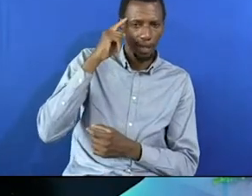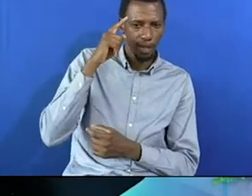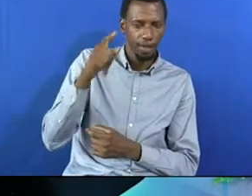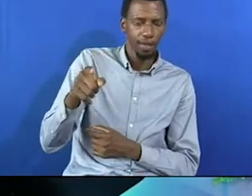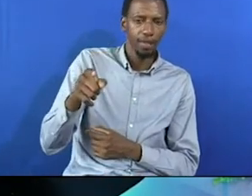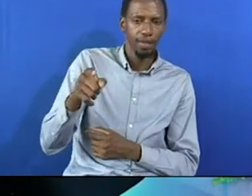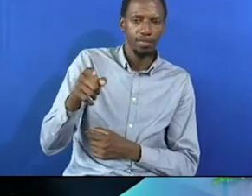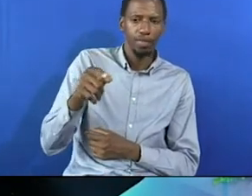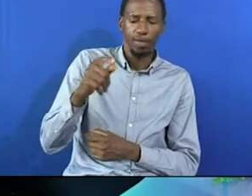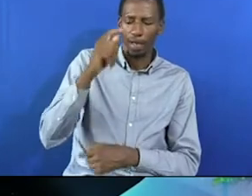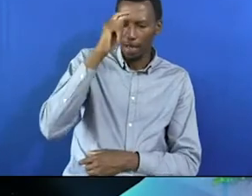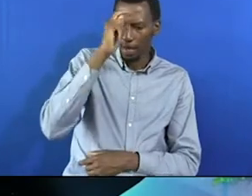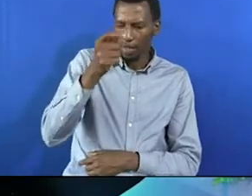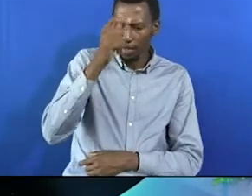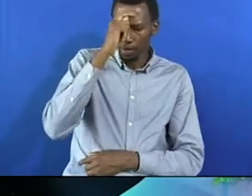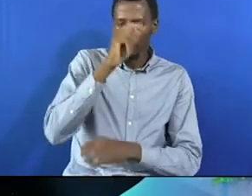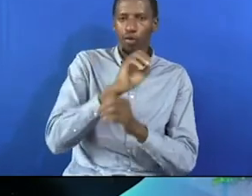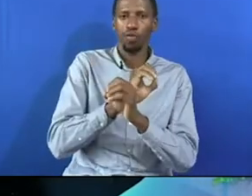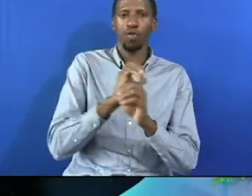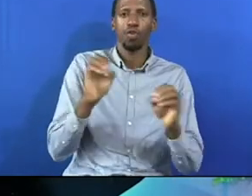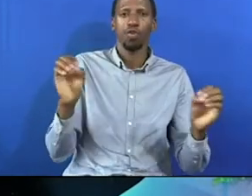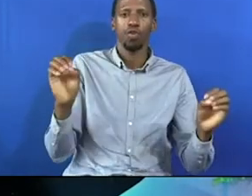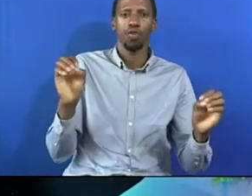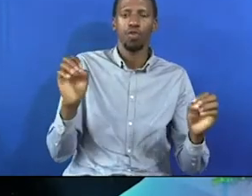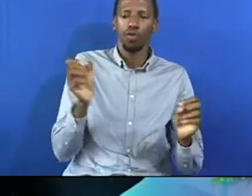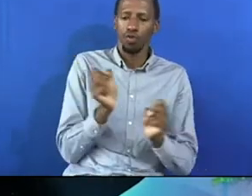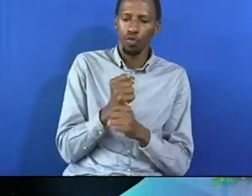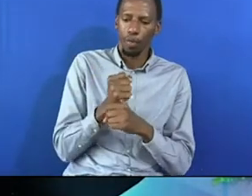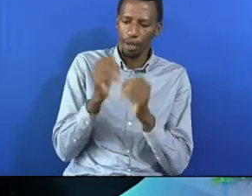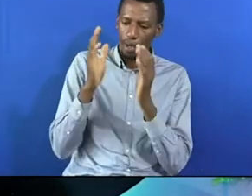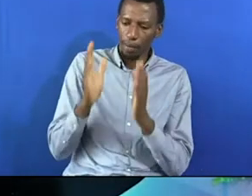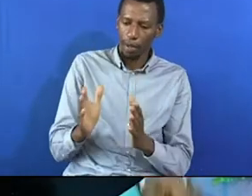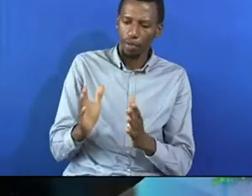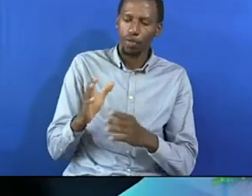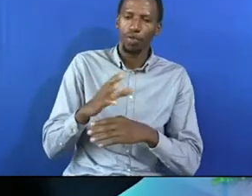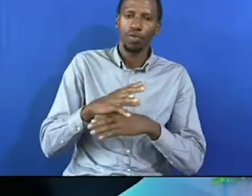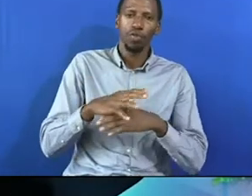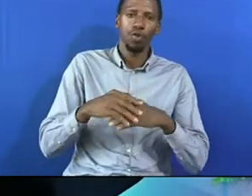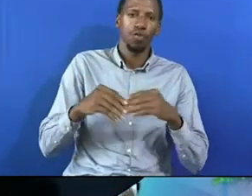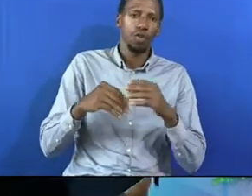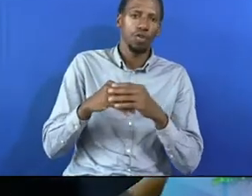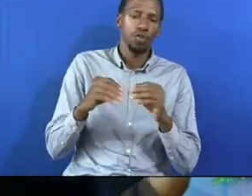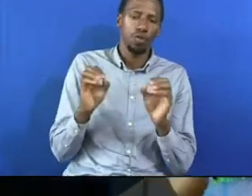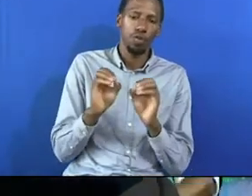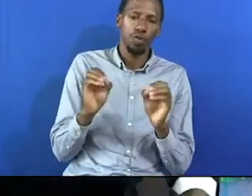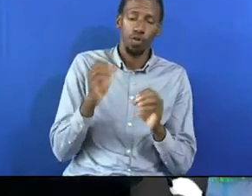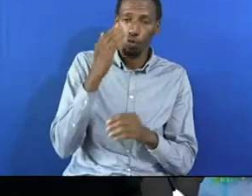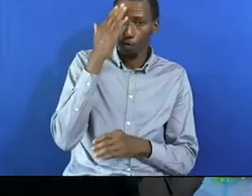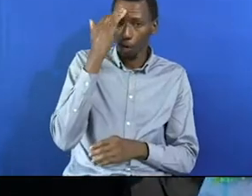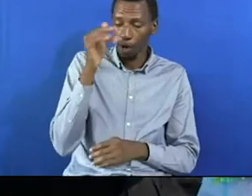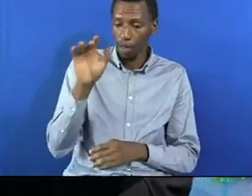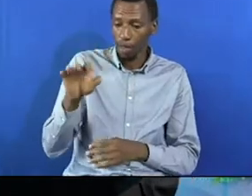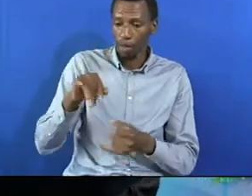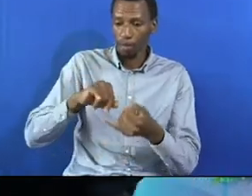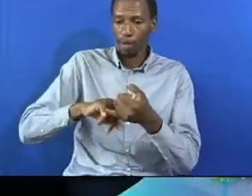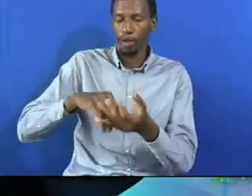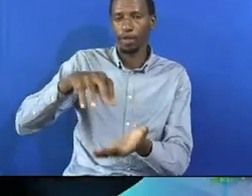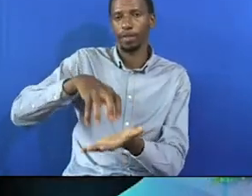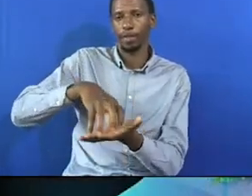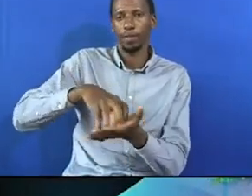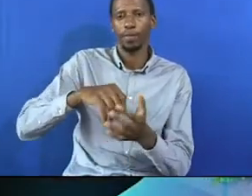personal space to make anyone uncomfortable because of their marital status.